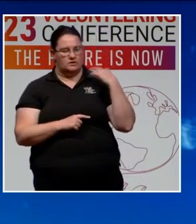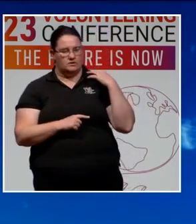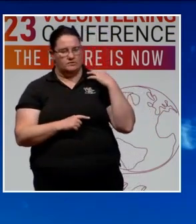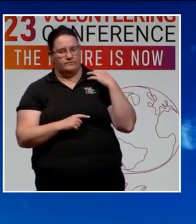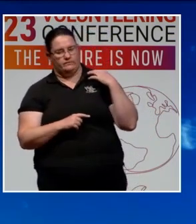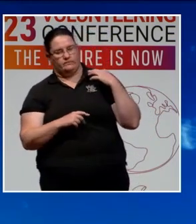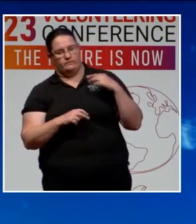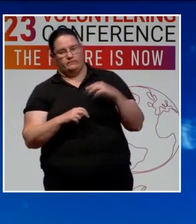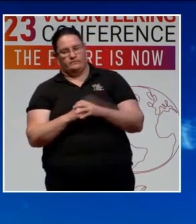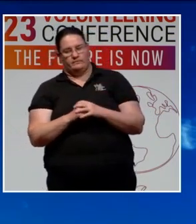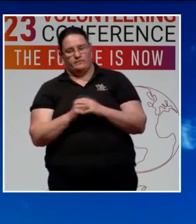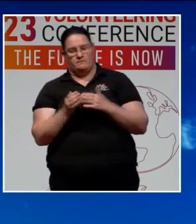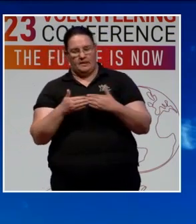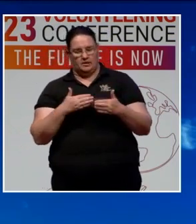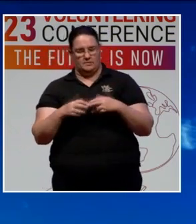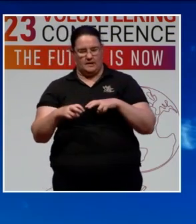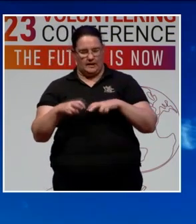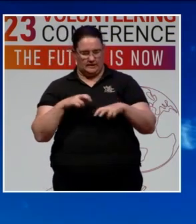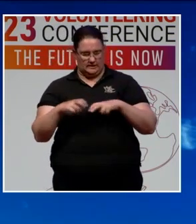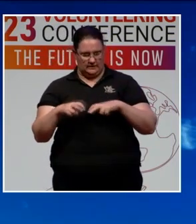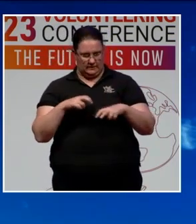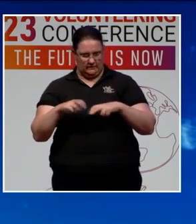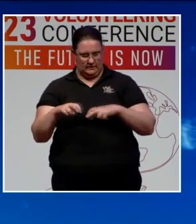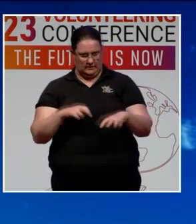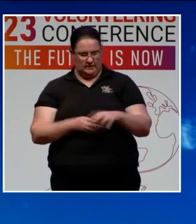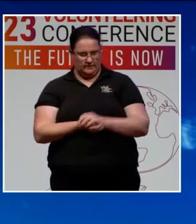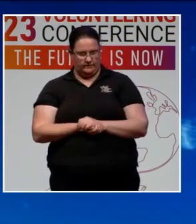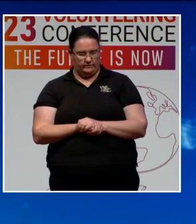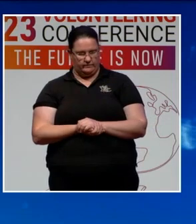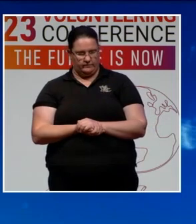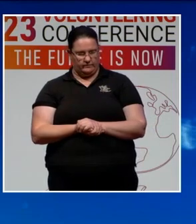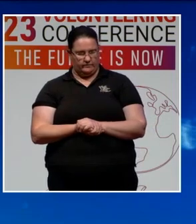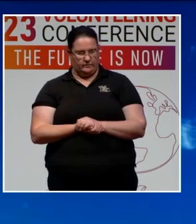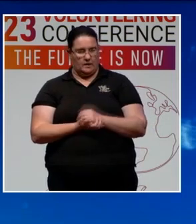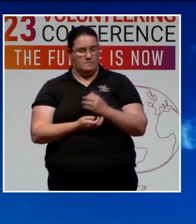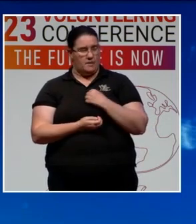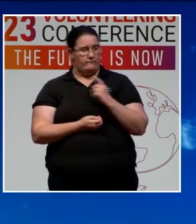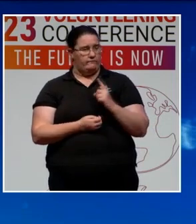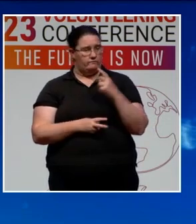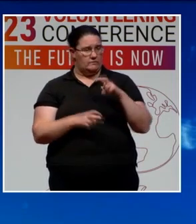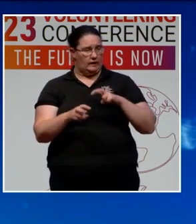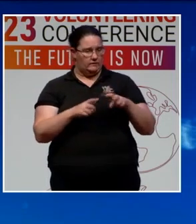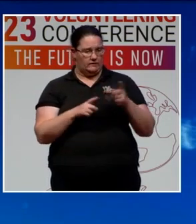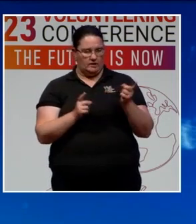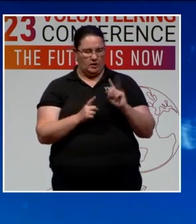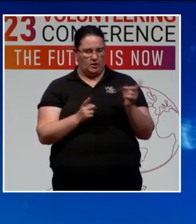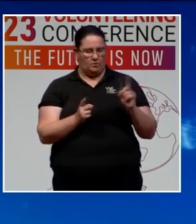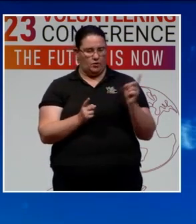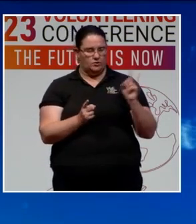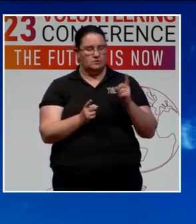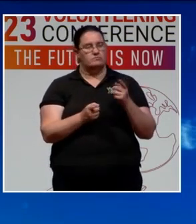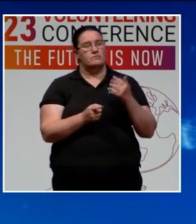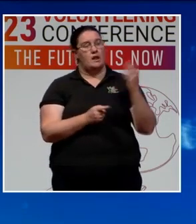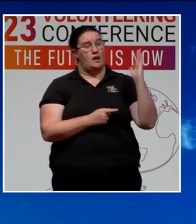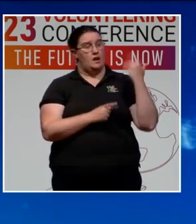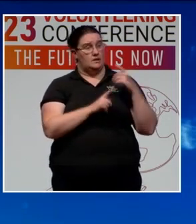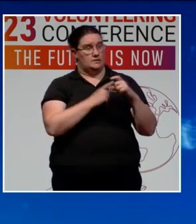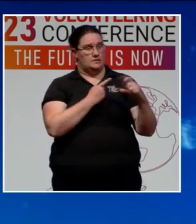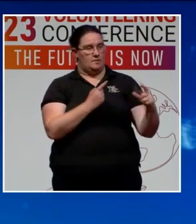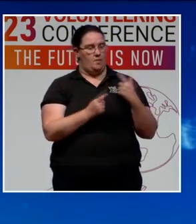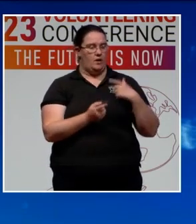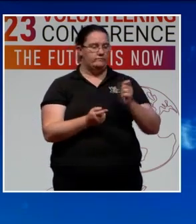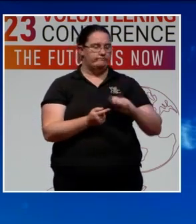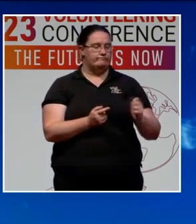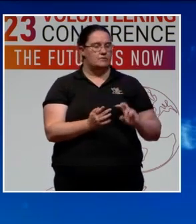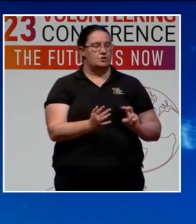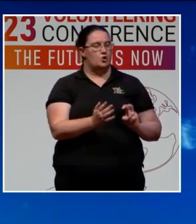consequences. One of the first activities I did was sign off on in this space last December to address some of these